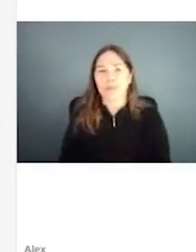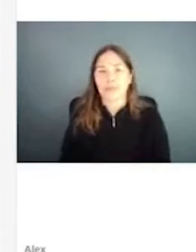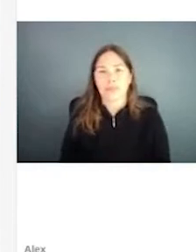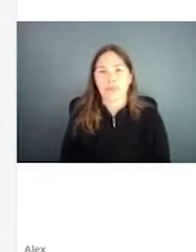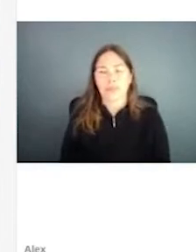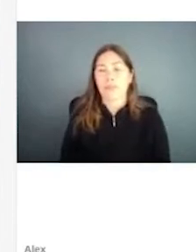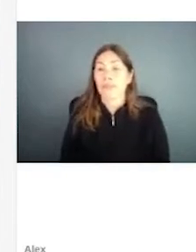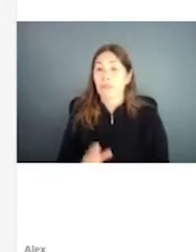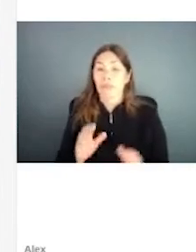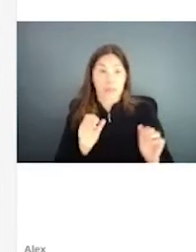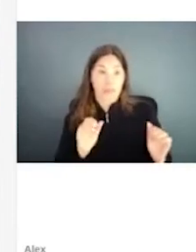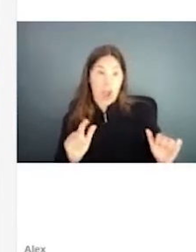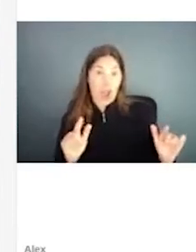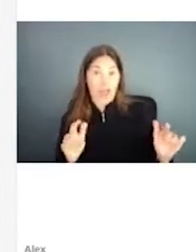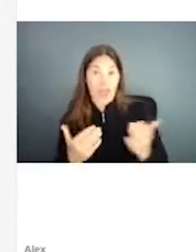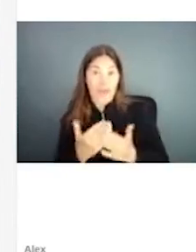All the new people good with that?